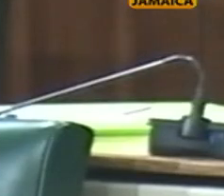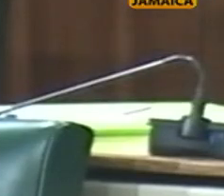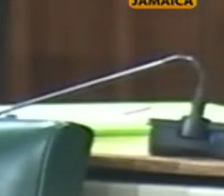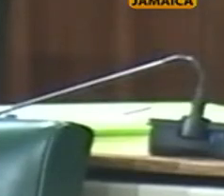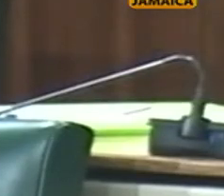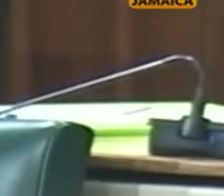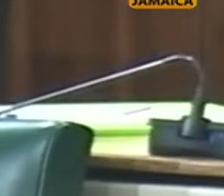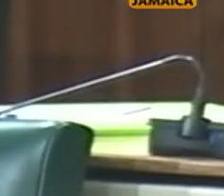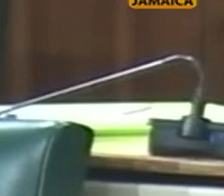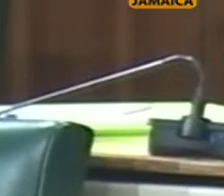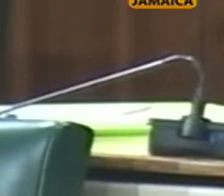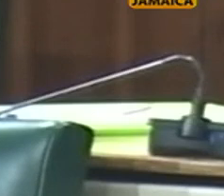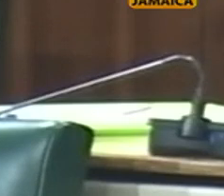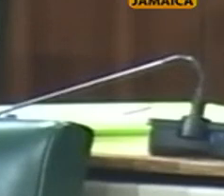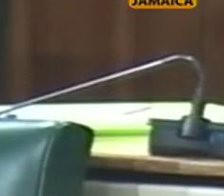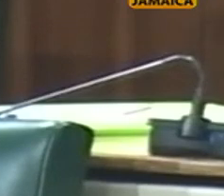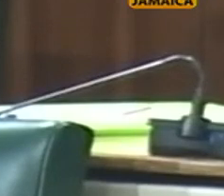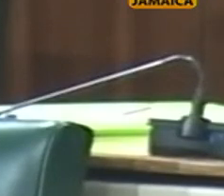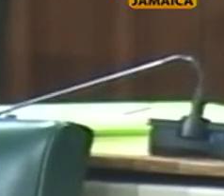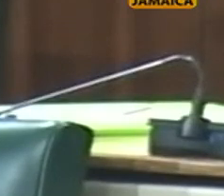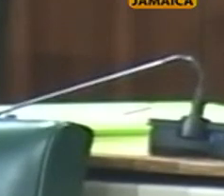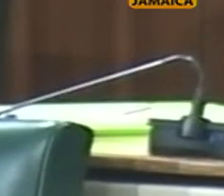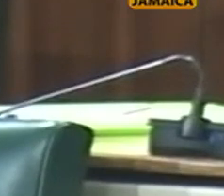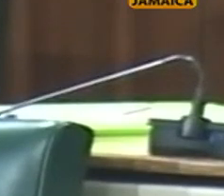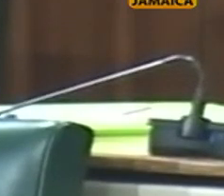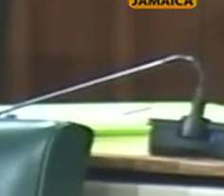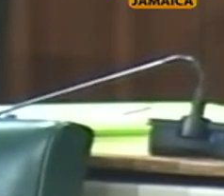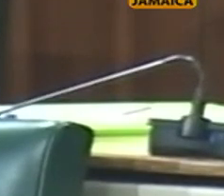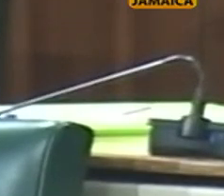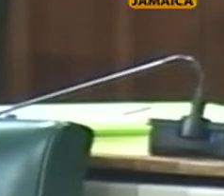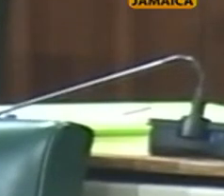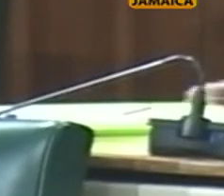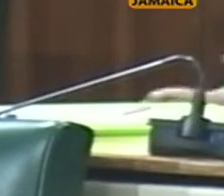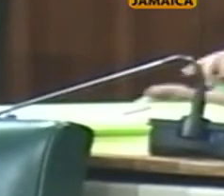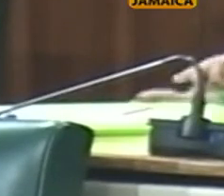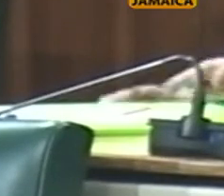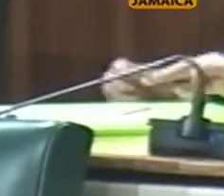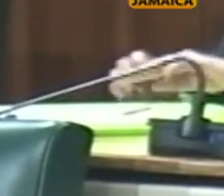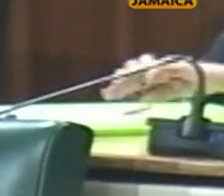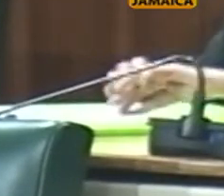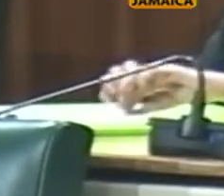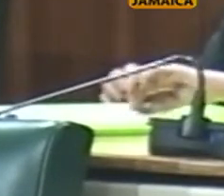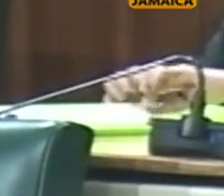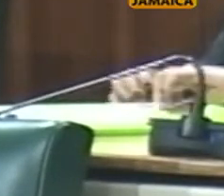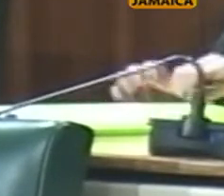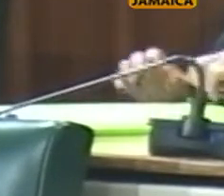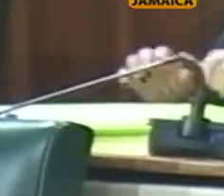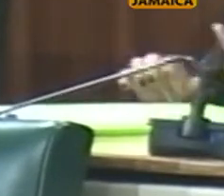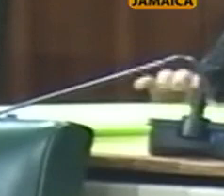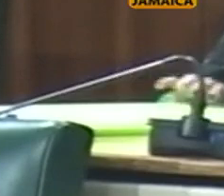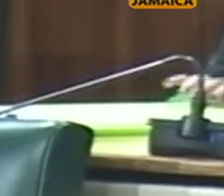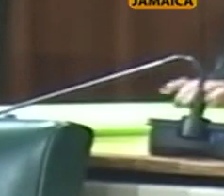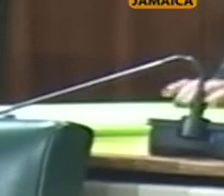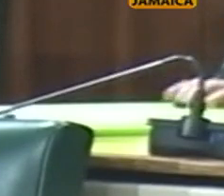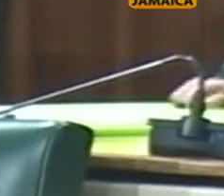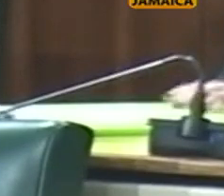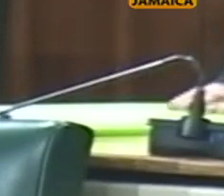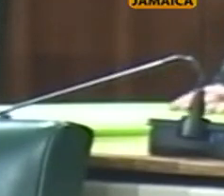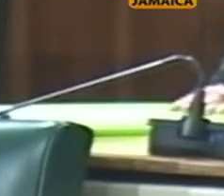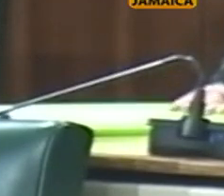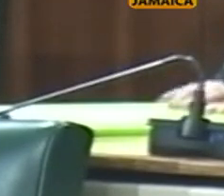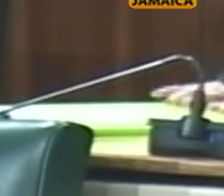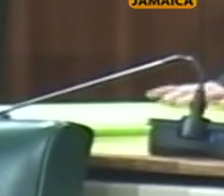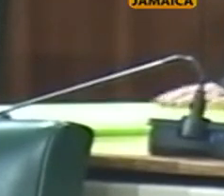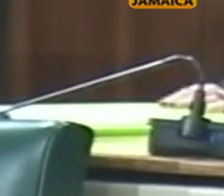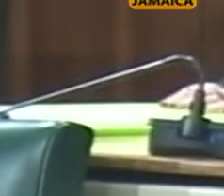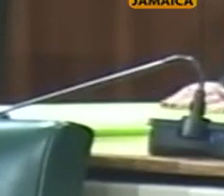due diligence, procedures undertaken in respect of a particular transaction, or persons authorized to sign an account that is being